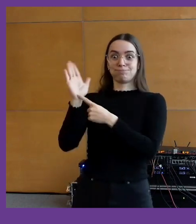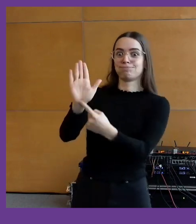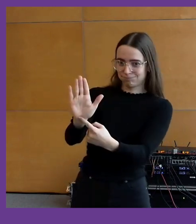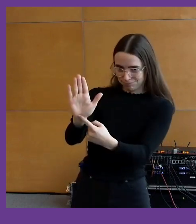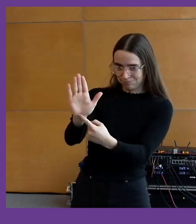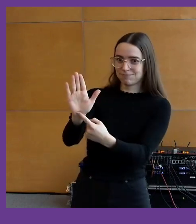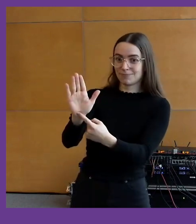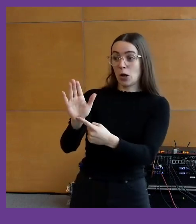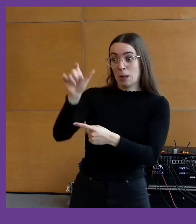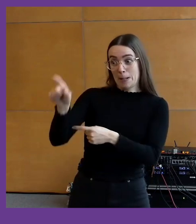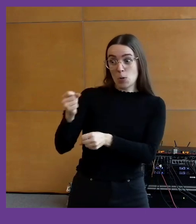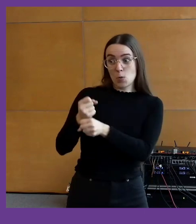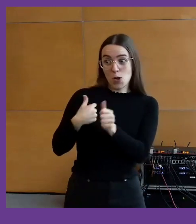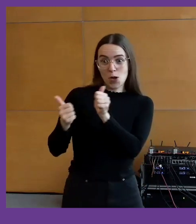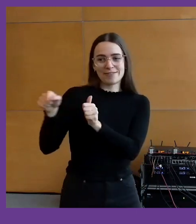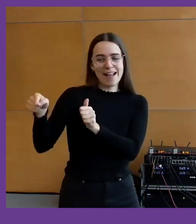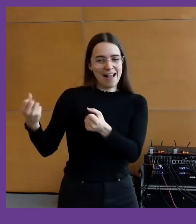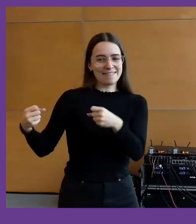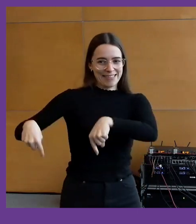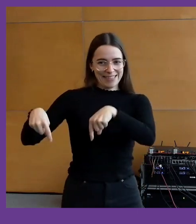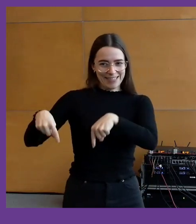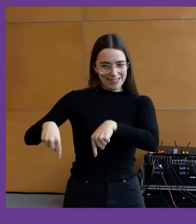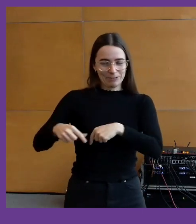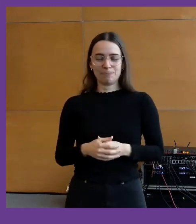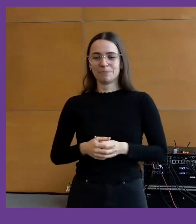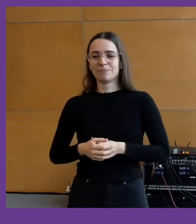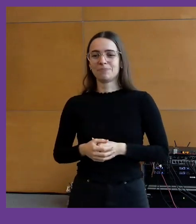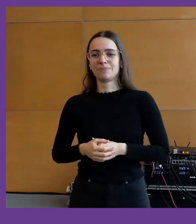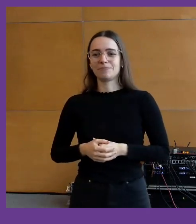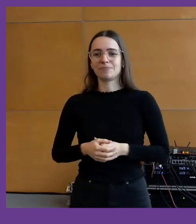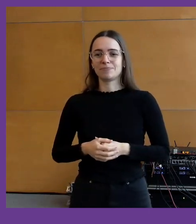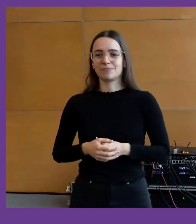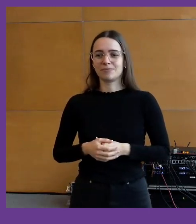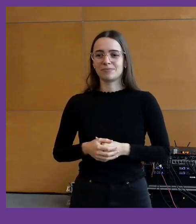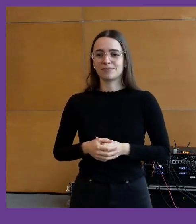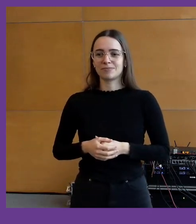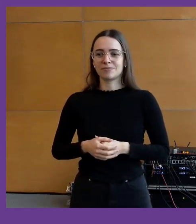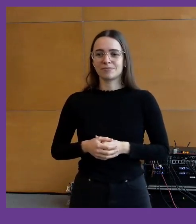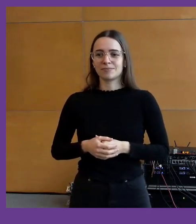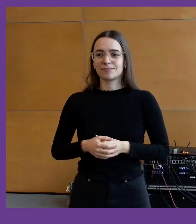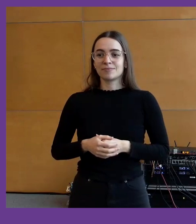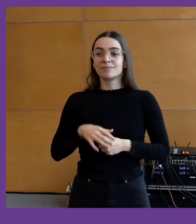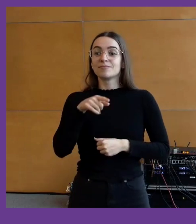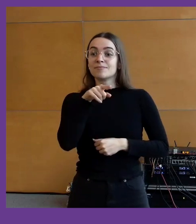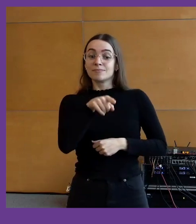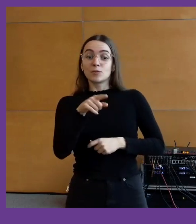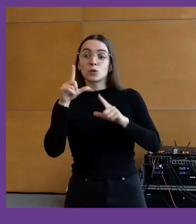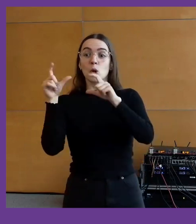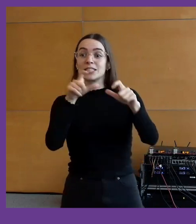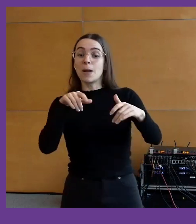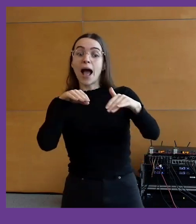accessible tourism is advancing? Because you see countries where accessibility in tourism is coupled up with social